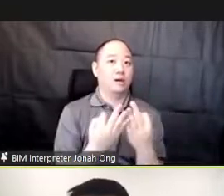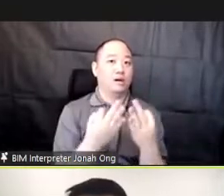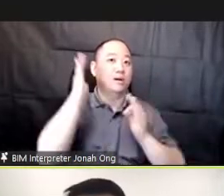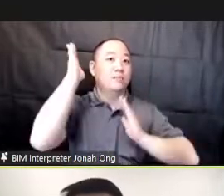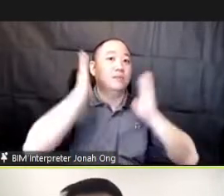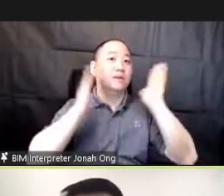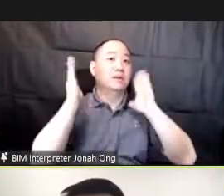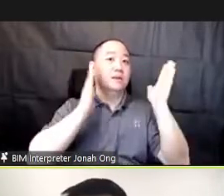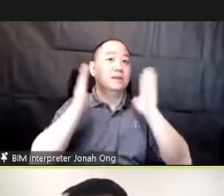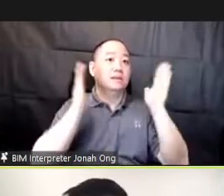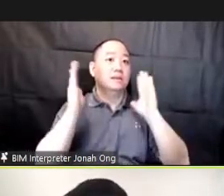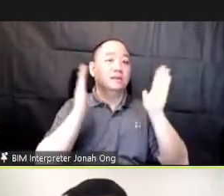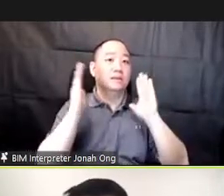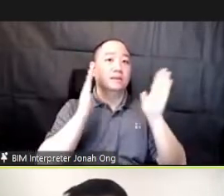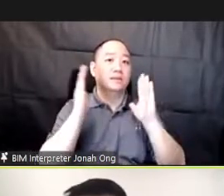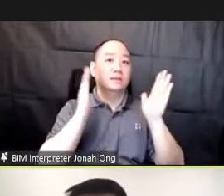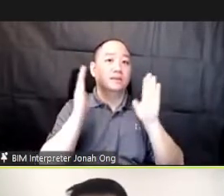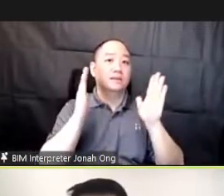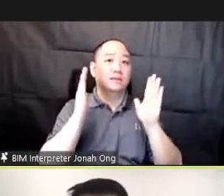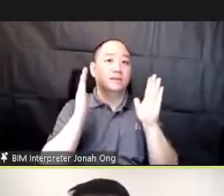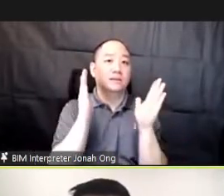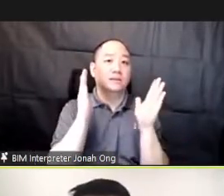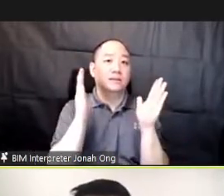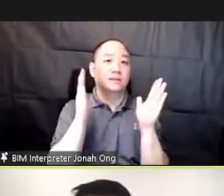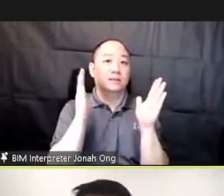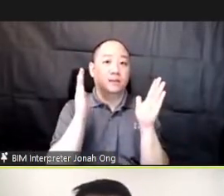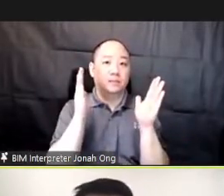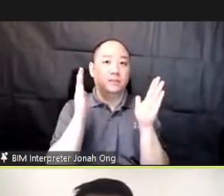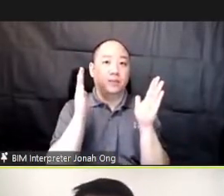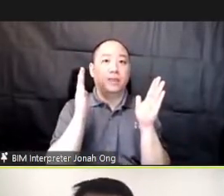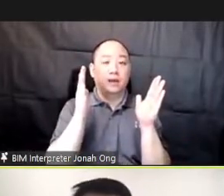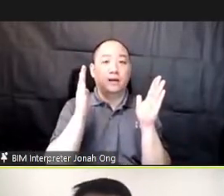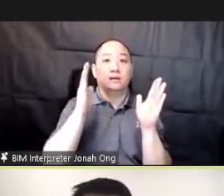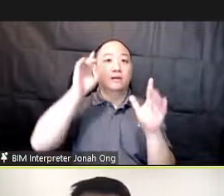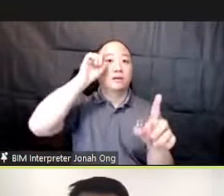direction is still being laid down, but oftentimes